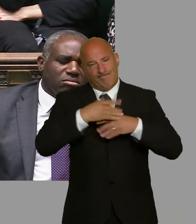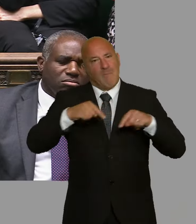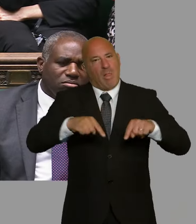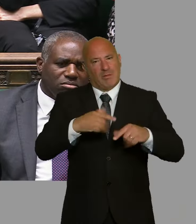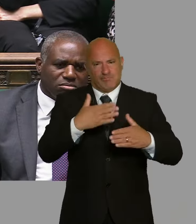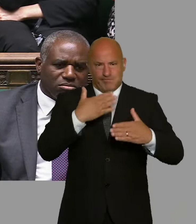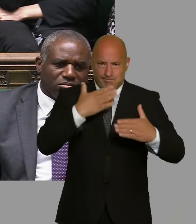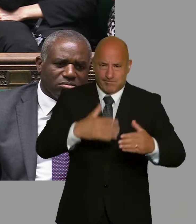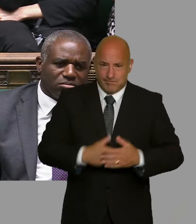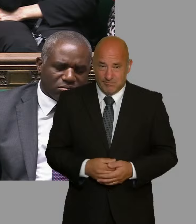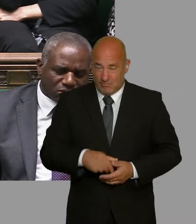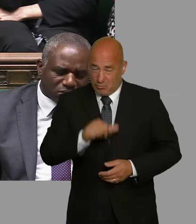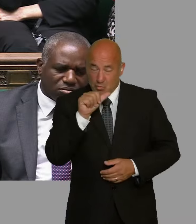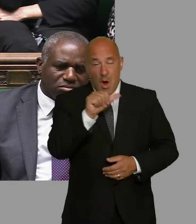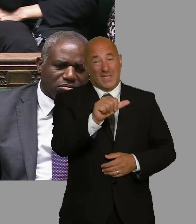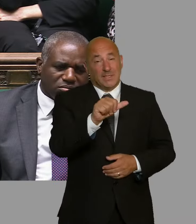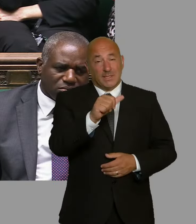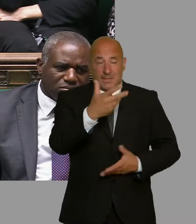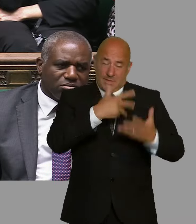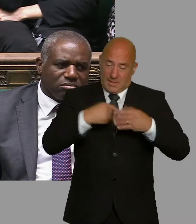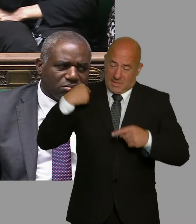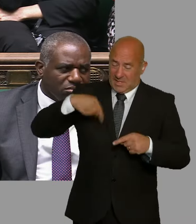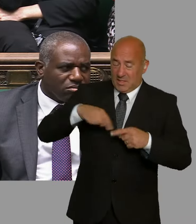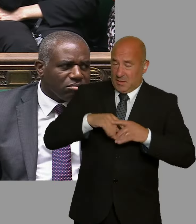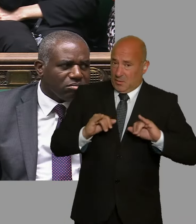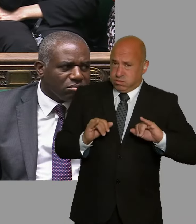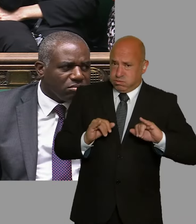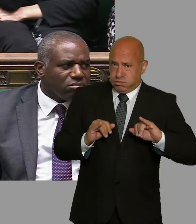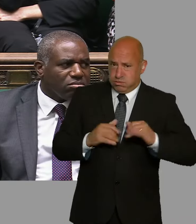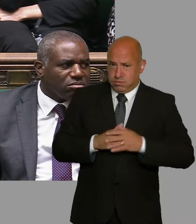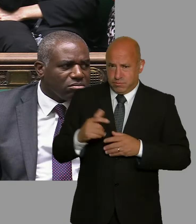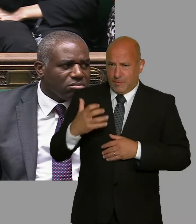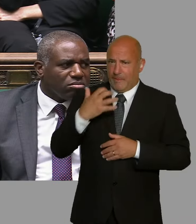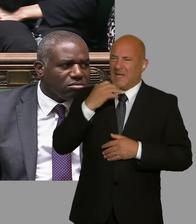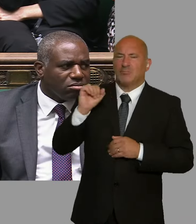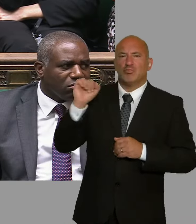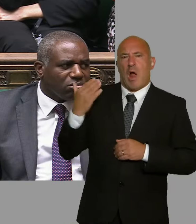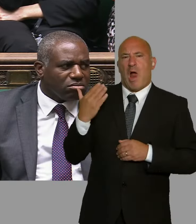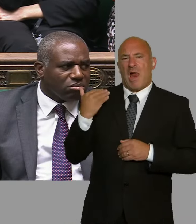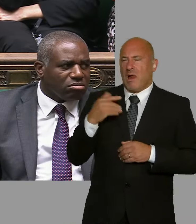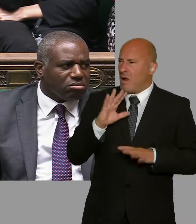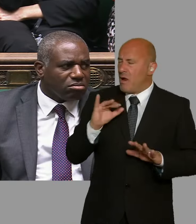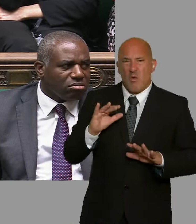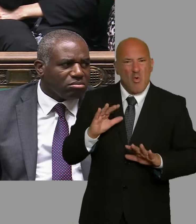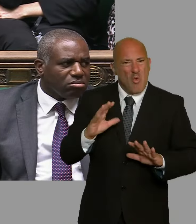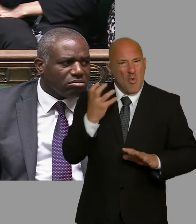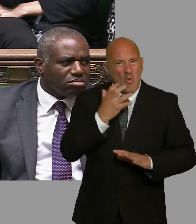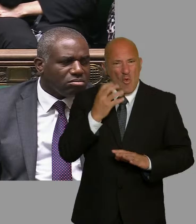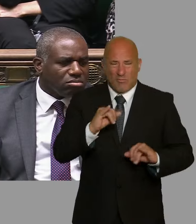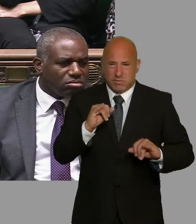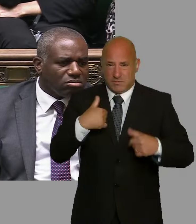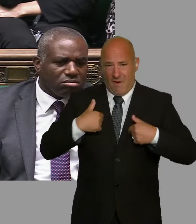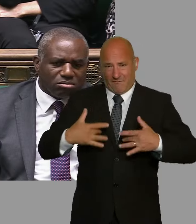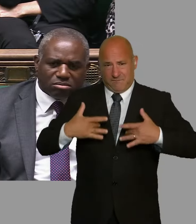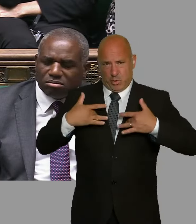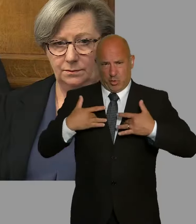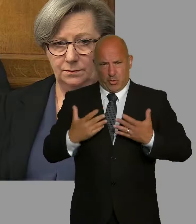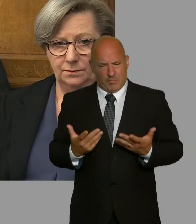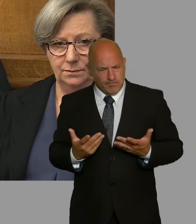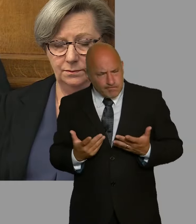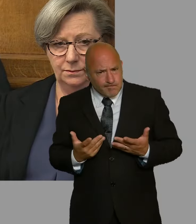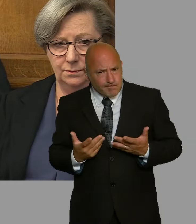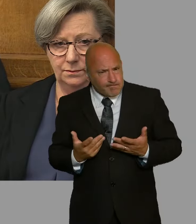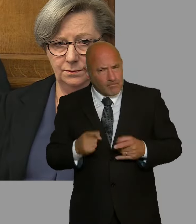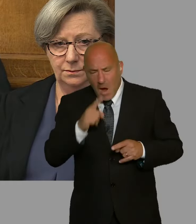military operations and settler violence and the blocking of humanitarian aid. Mr. Speaker, you will have seen we've suspended